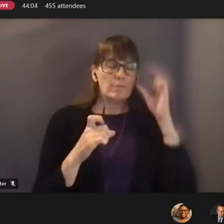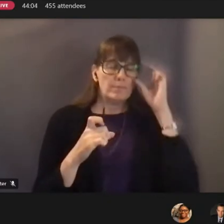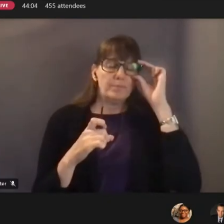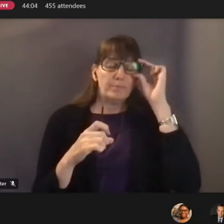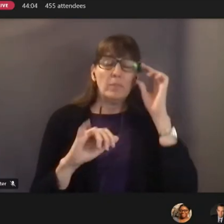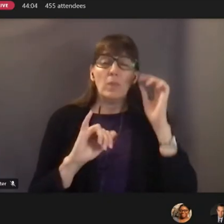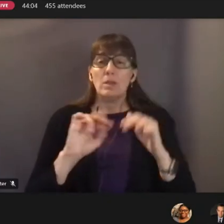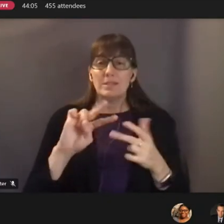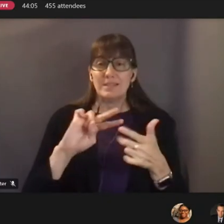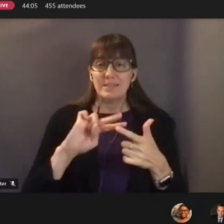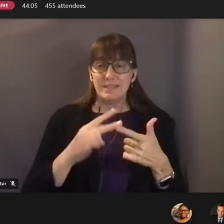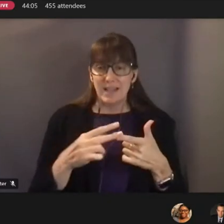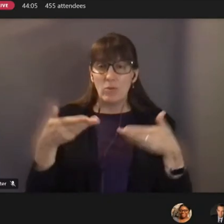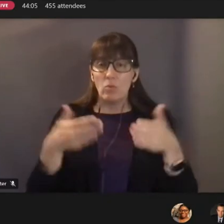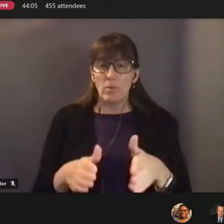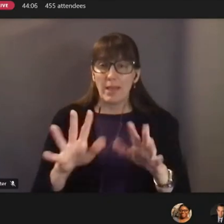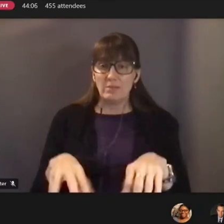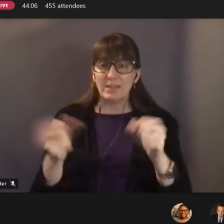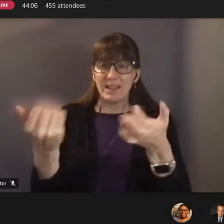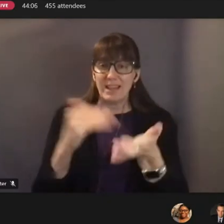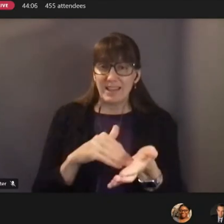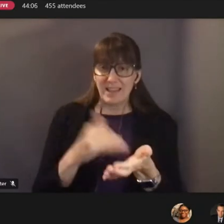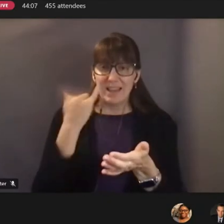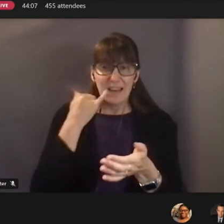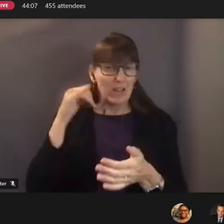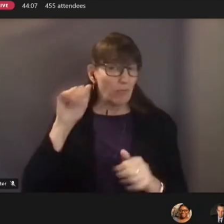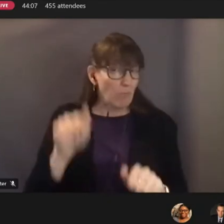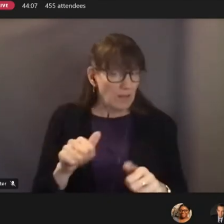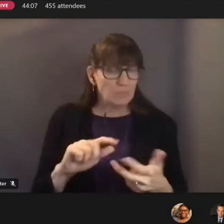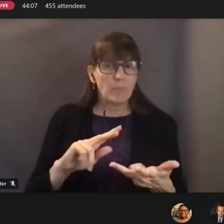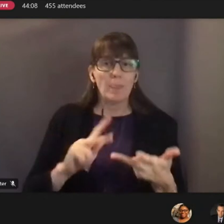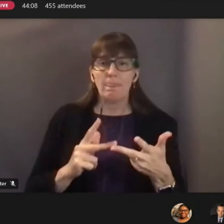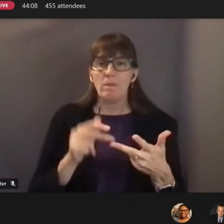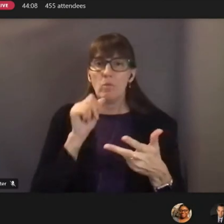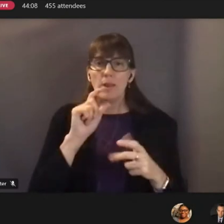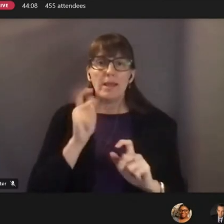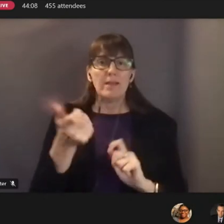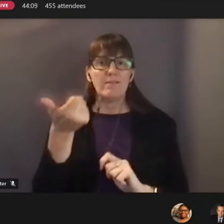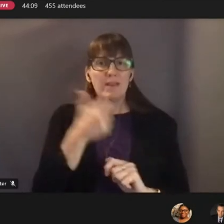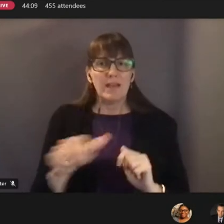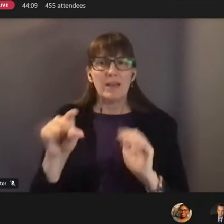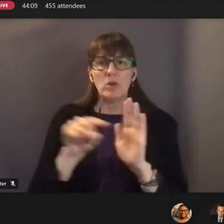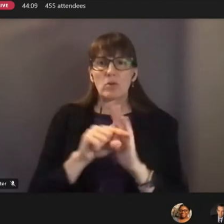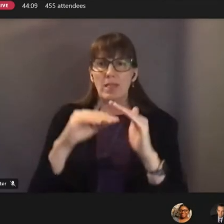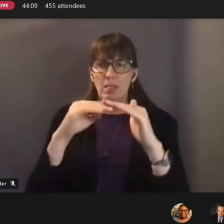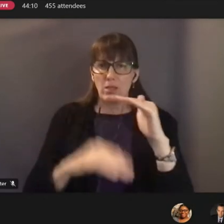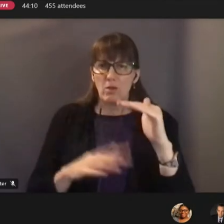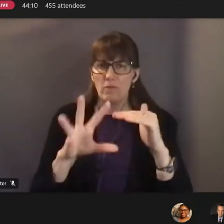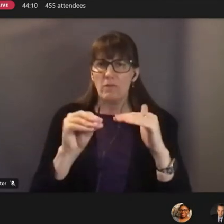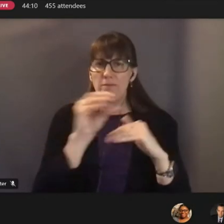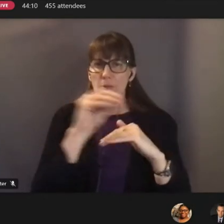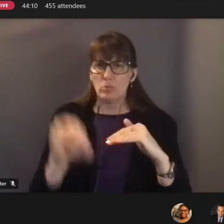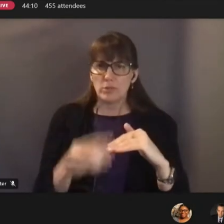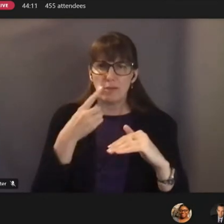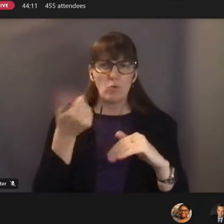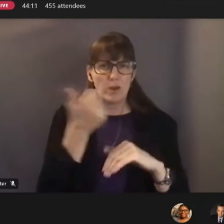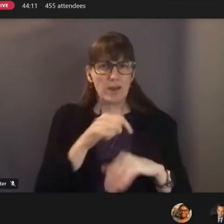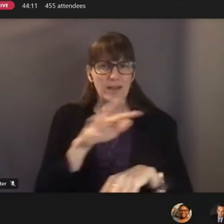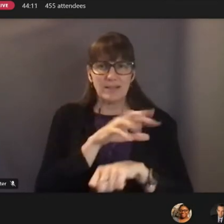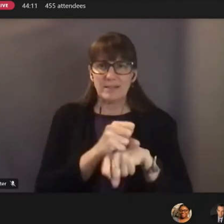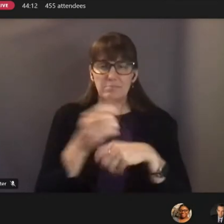extent possible. And third, we will not give any grades lower than 50% on any assignment, even for a missed